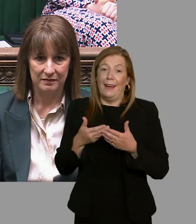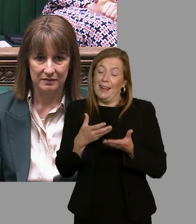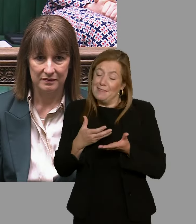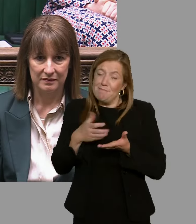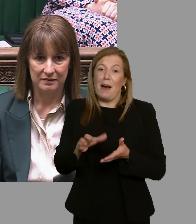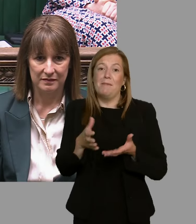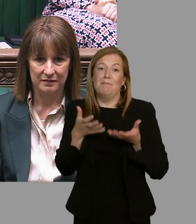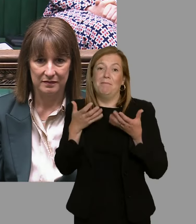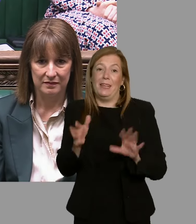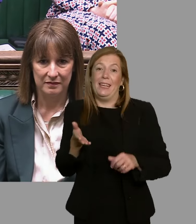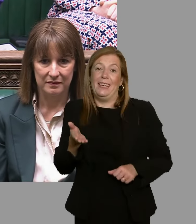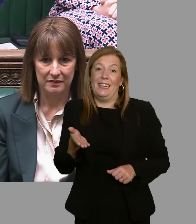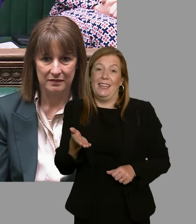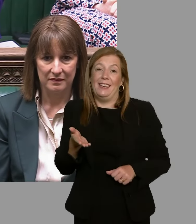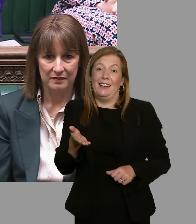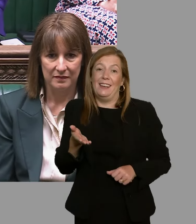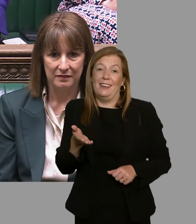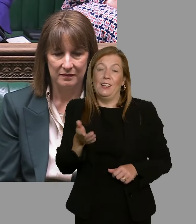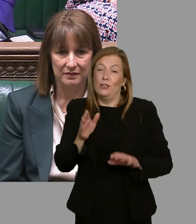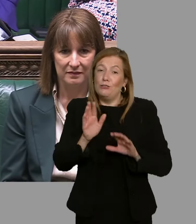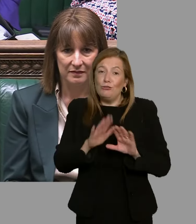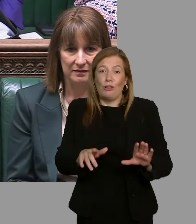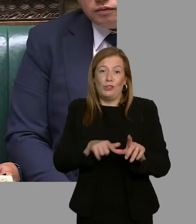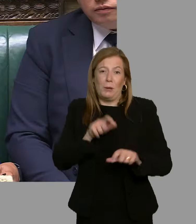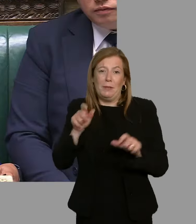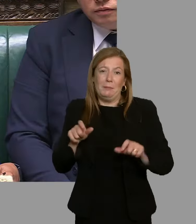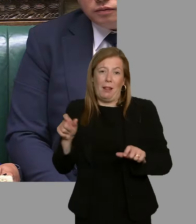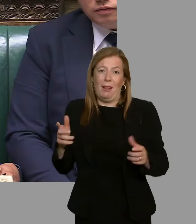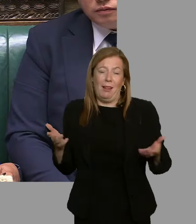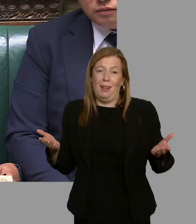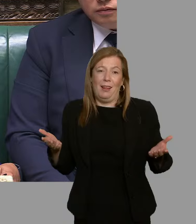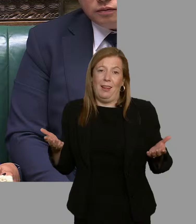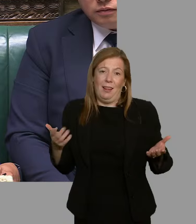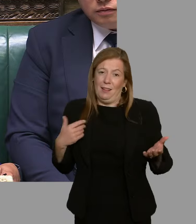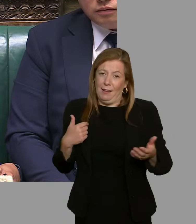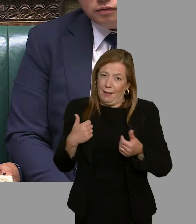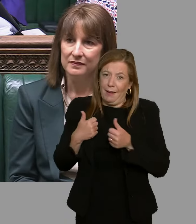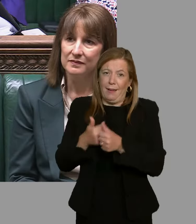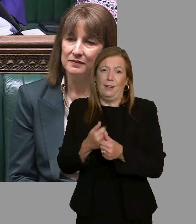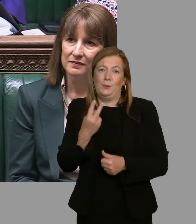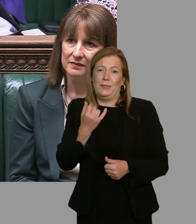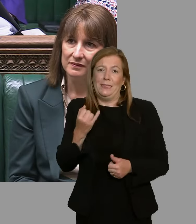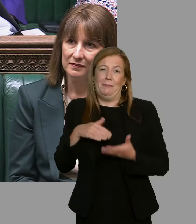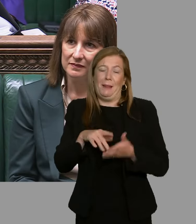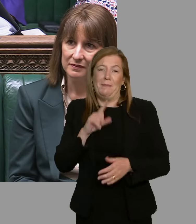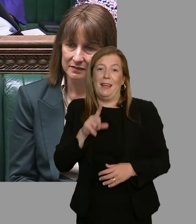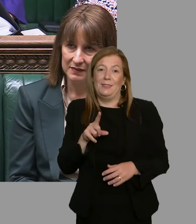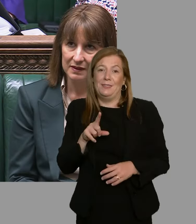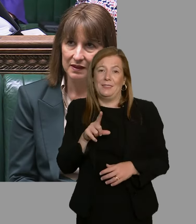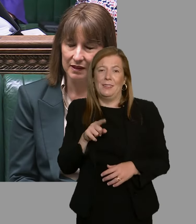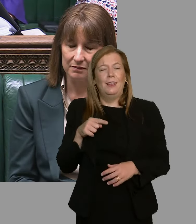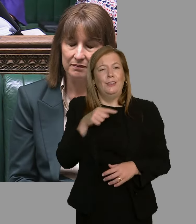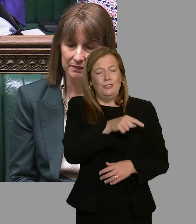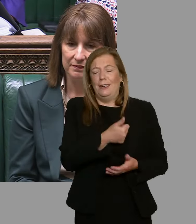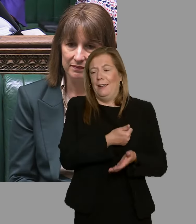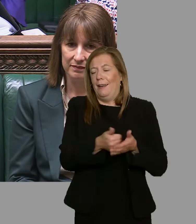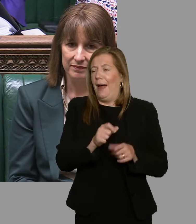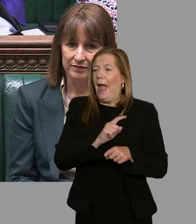sidelines. But what she doesn't do, she moans about what we had to do in the budget to stabilise the